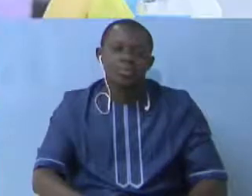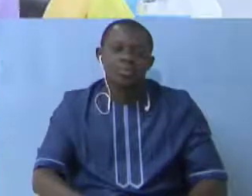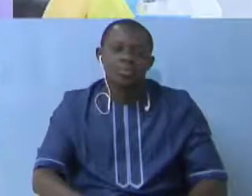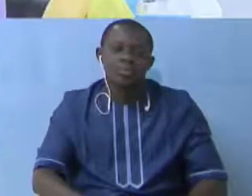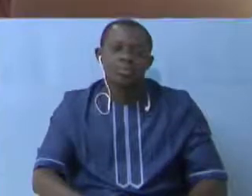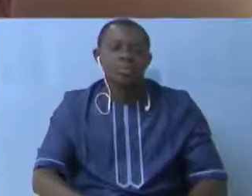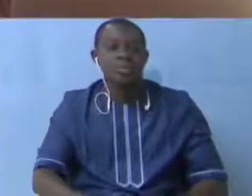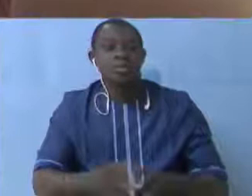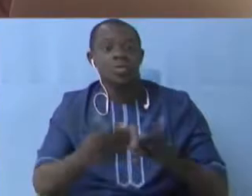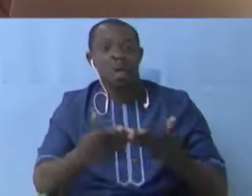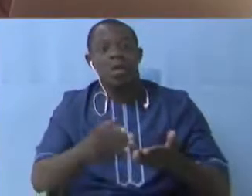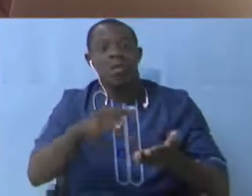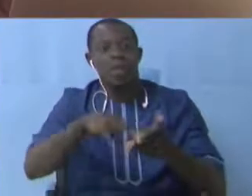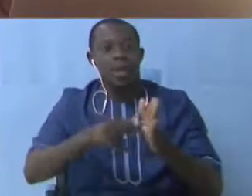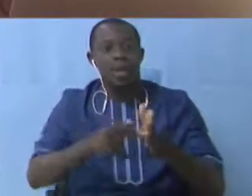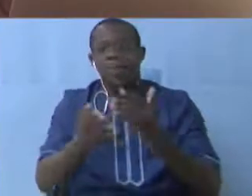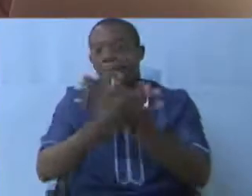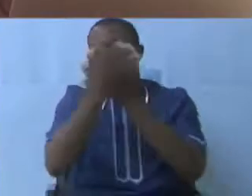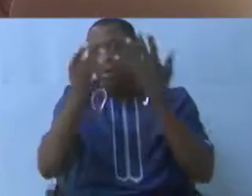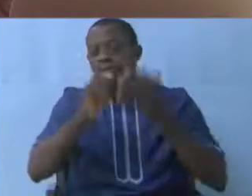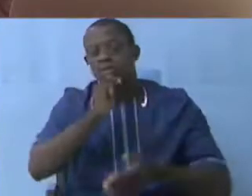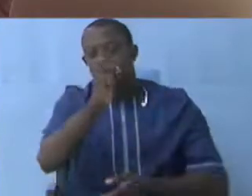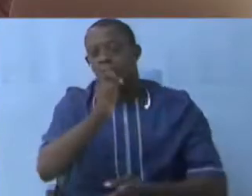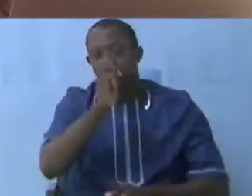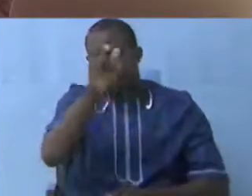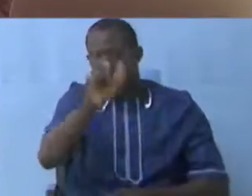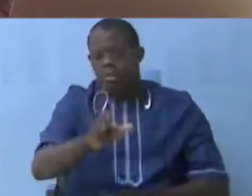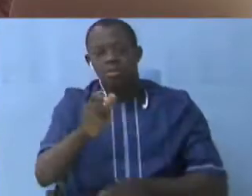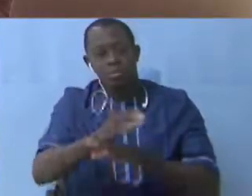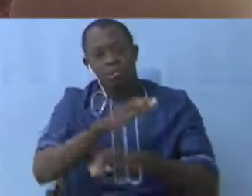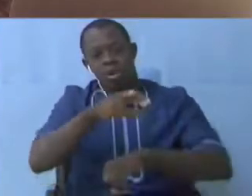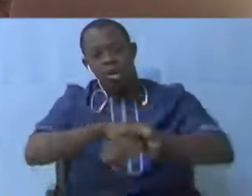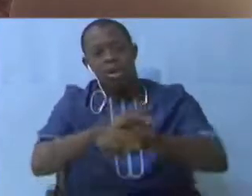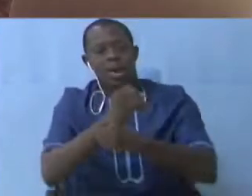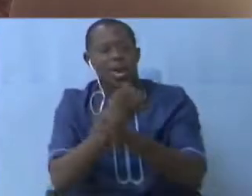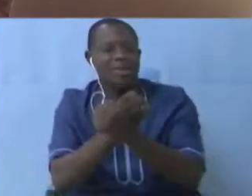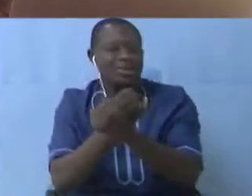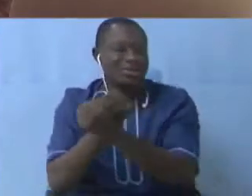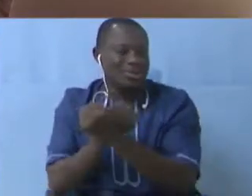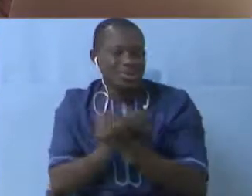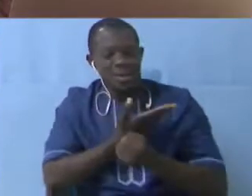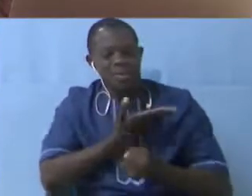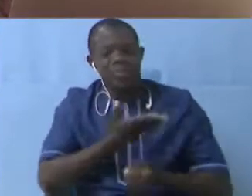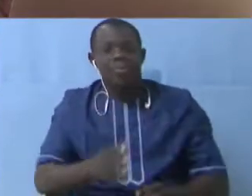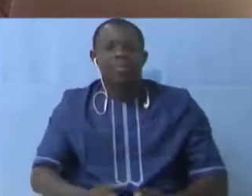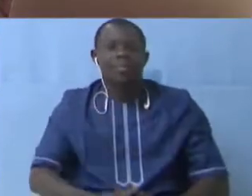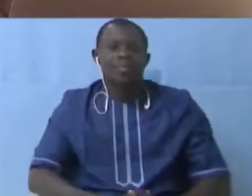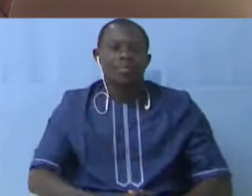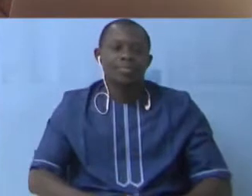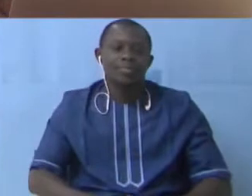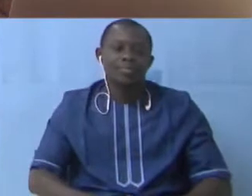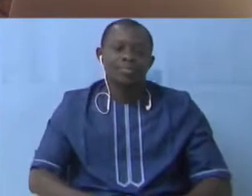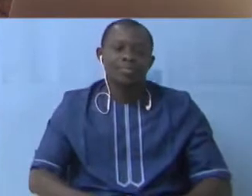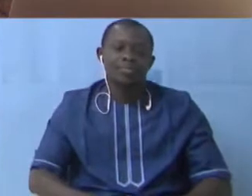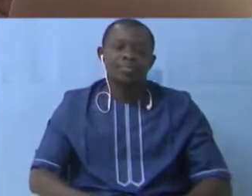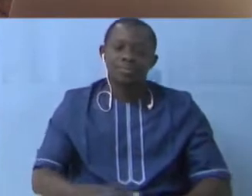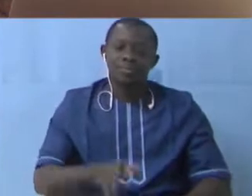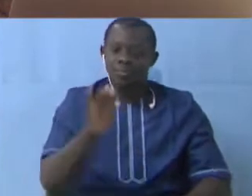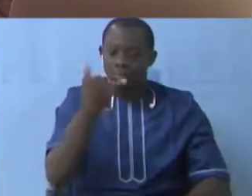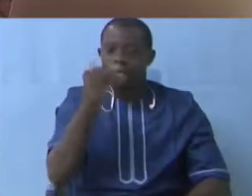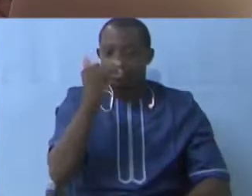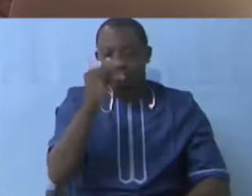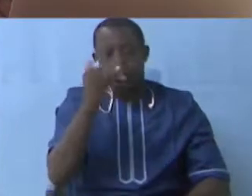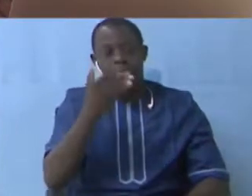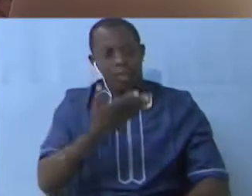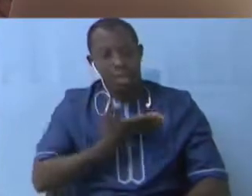Therefore, a lot of journalists were also arrested. ci kaw loolu nag am na taskati xibaar yu bari yoo xam ne jàppoon nañ leen. Yeah,